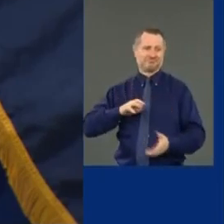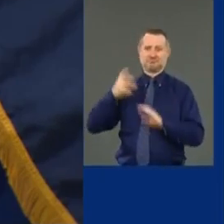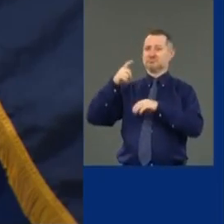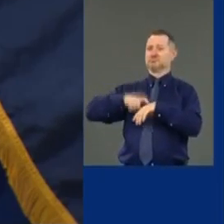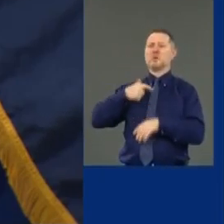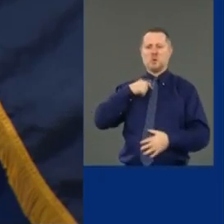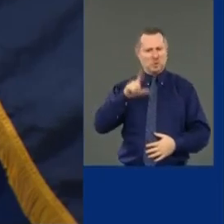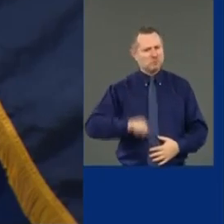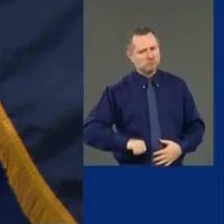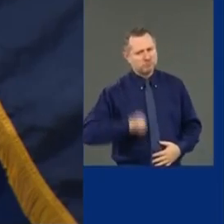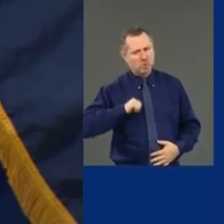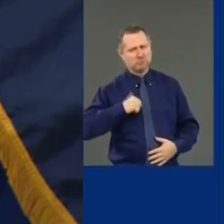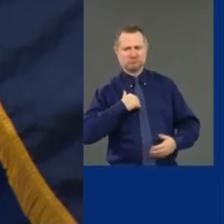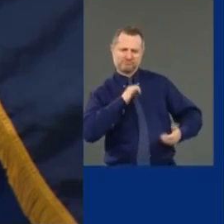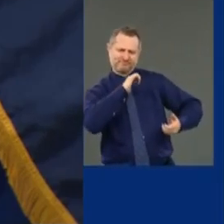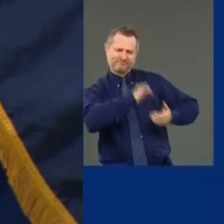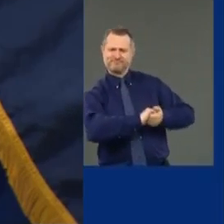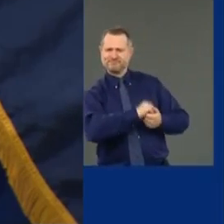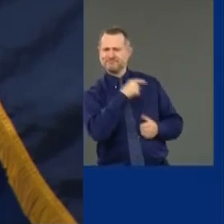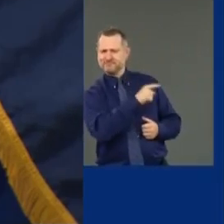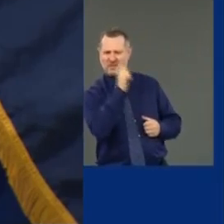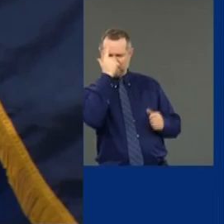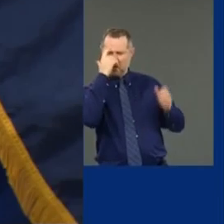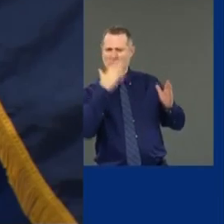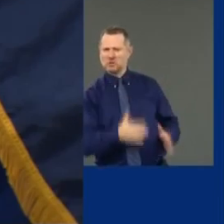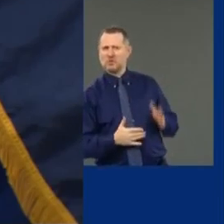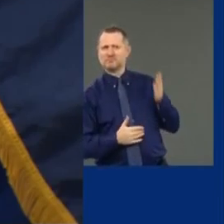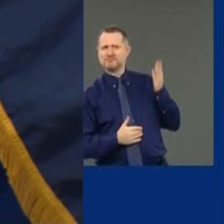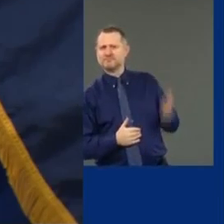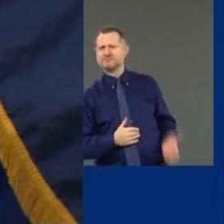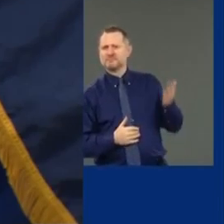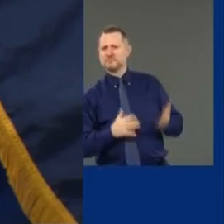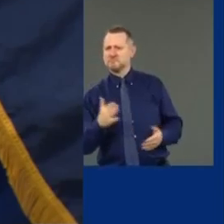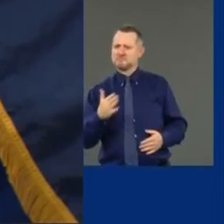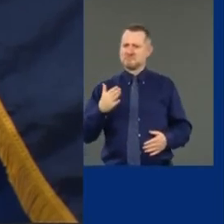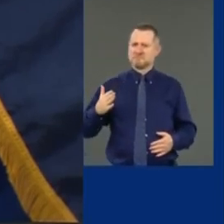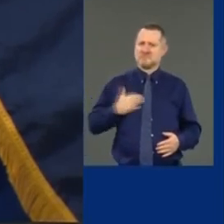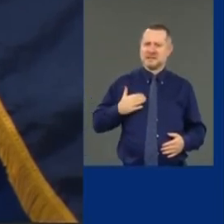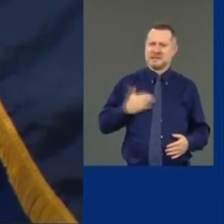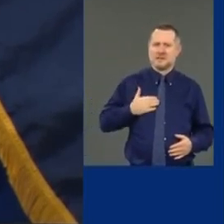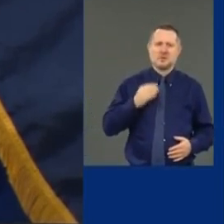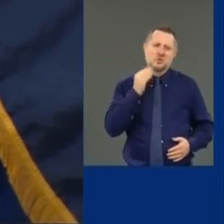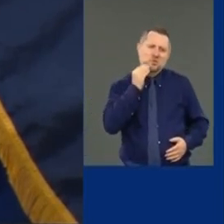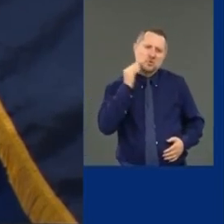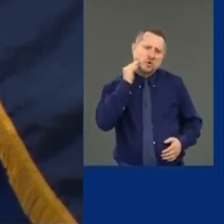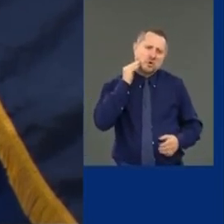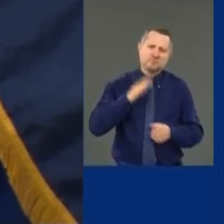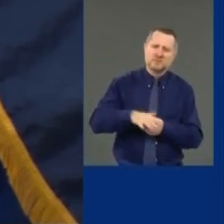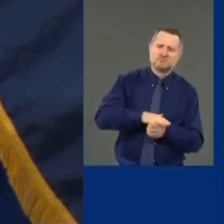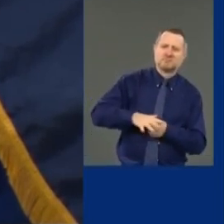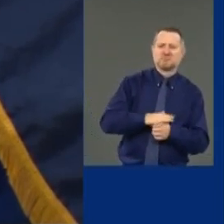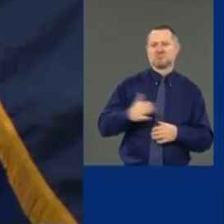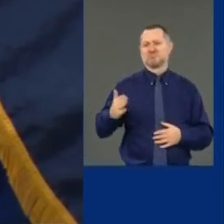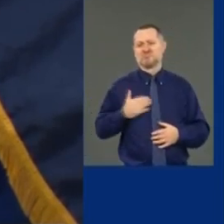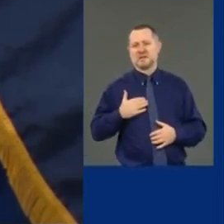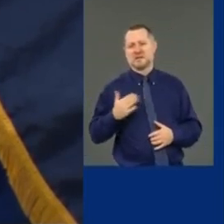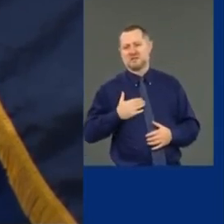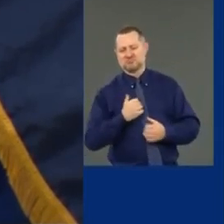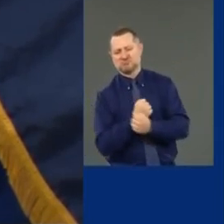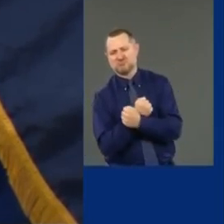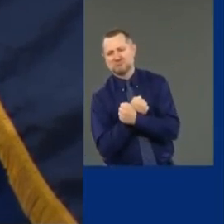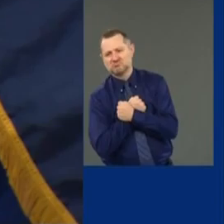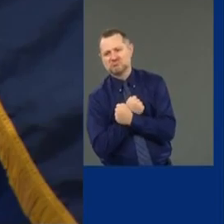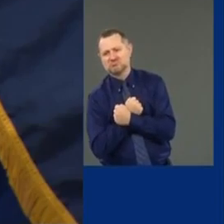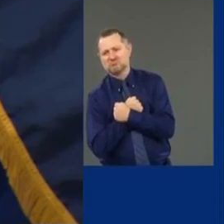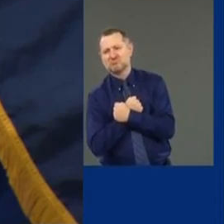partnering with the governor to make sure that my hometown, my borough, my beloved borough of Brooklyn, and all of New York,